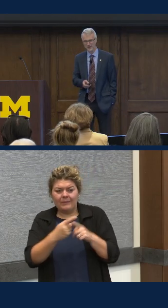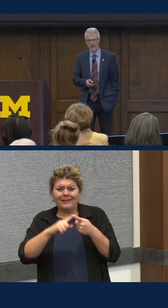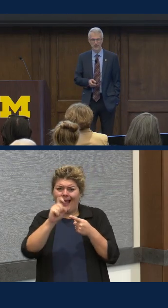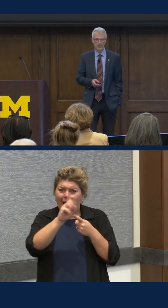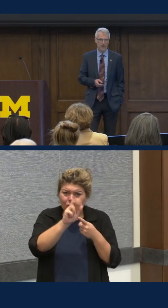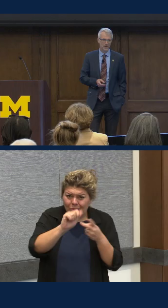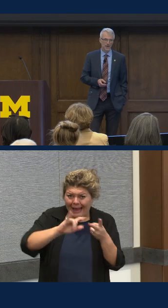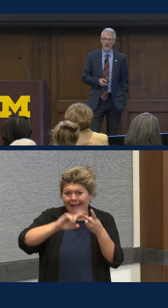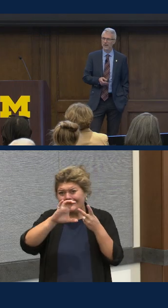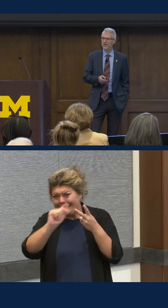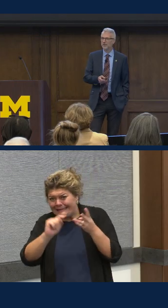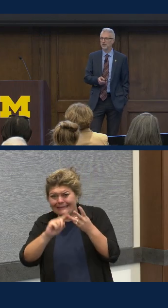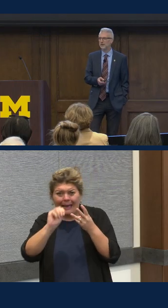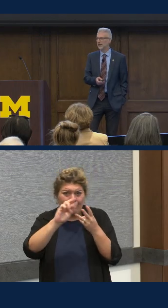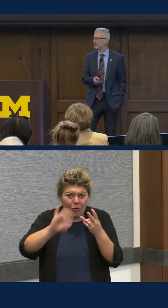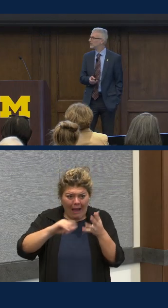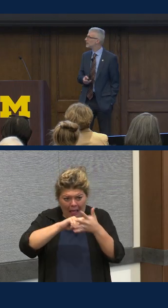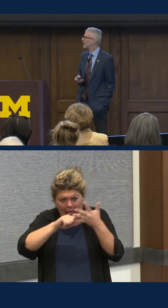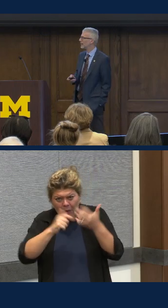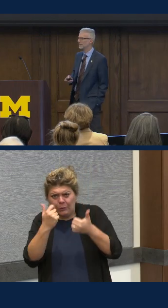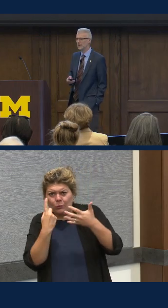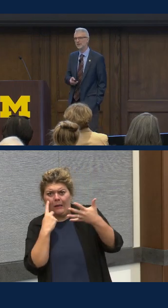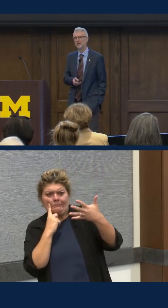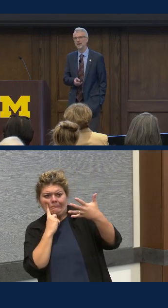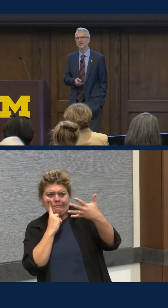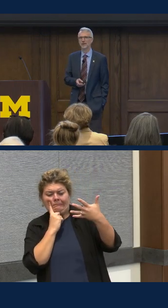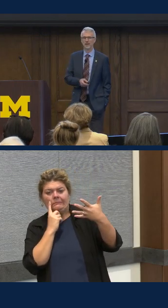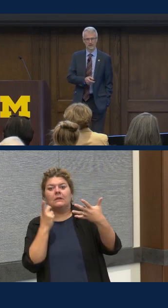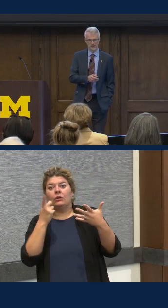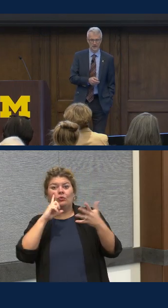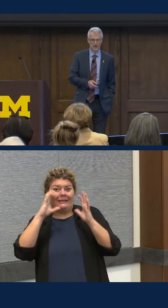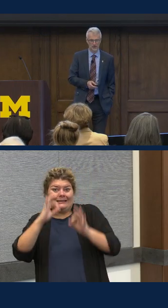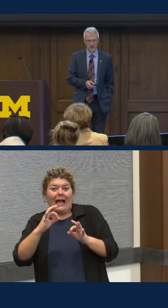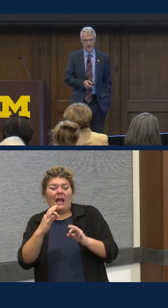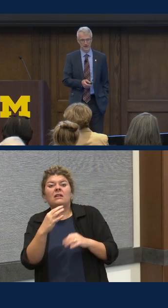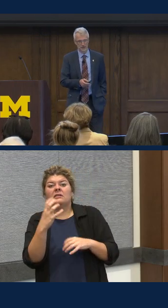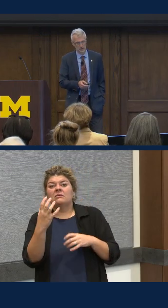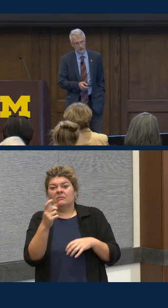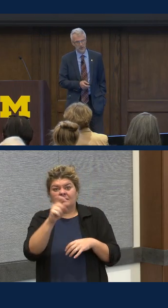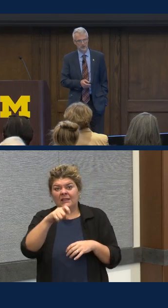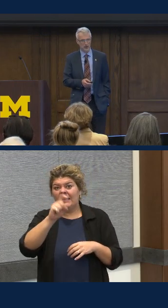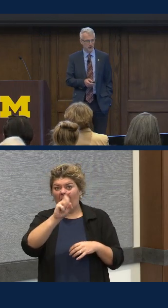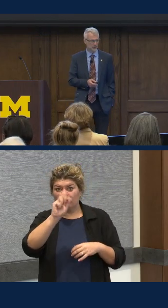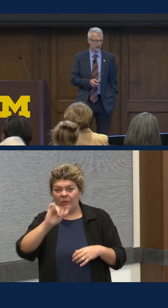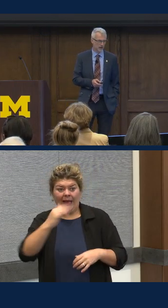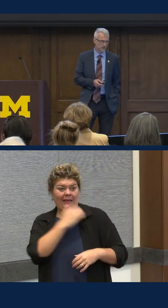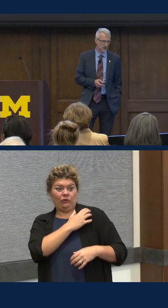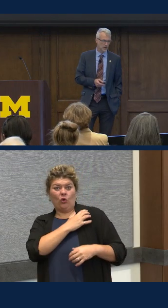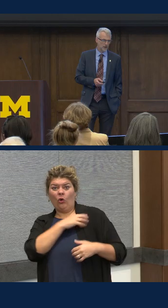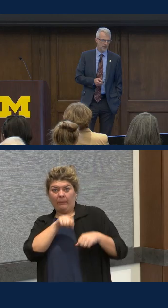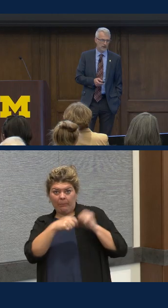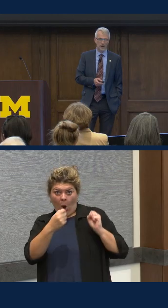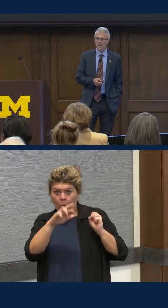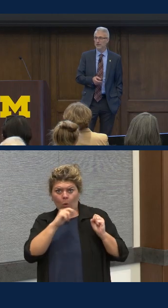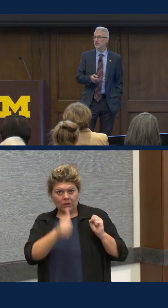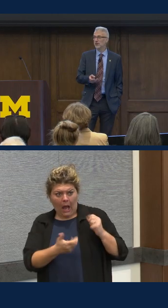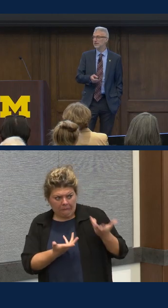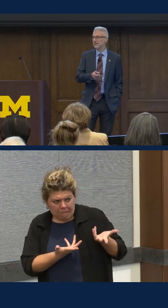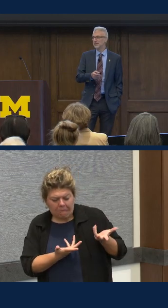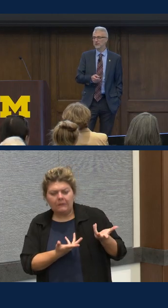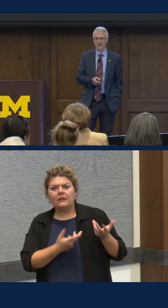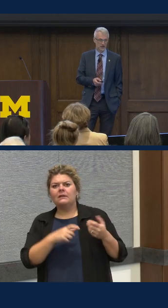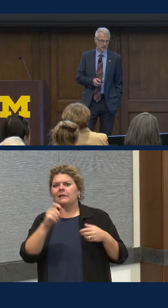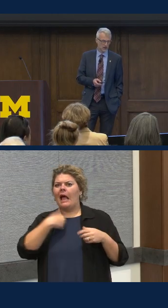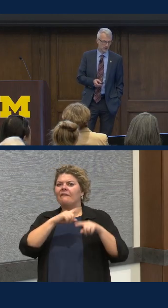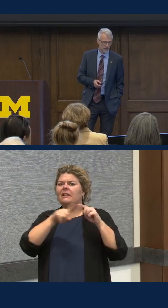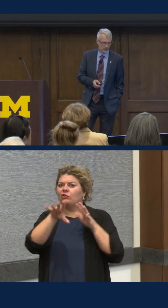MRI, et cetera. And even if you decide you need an X-ray because you need to know whether that shoulder bone is broken or not, there's choices.